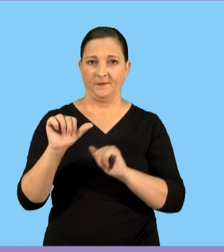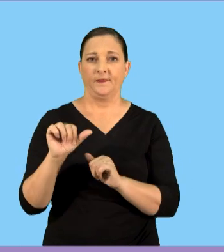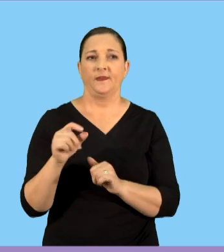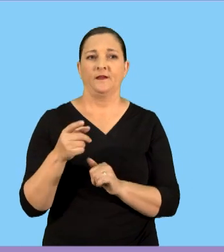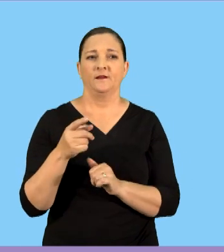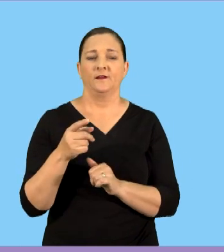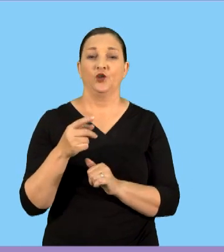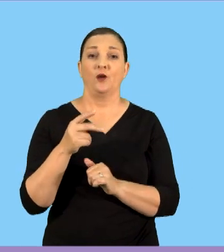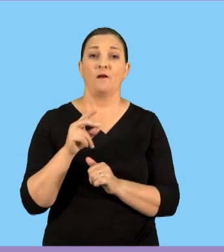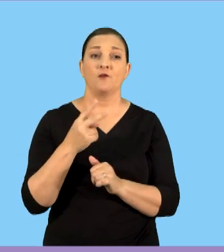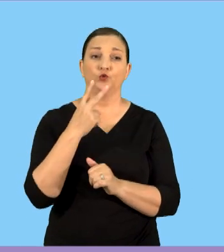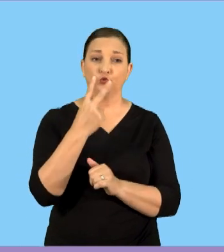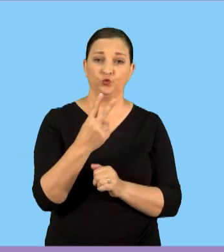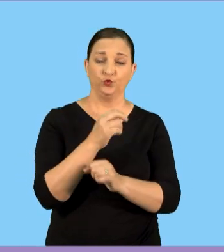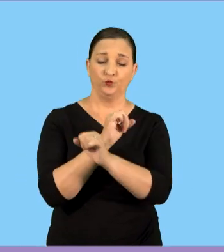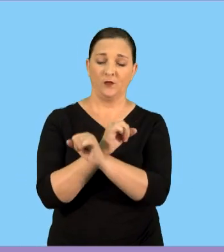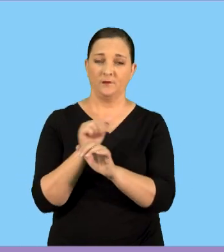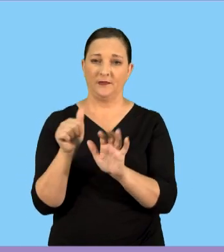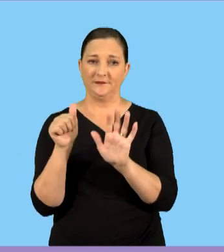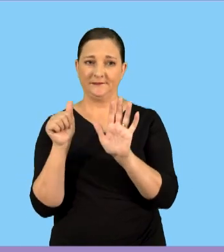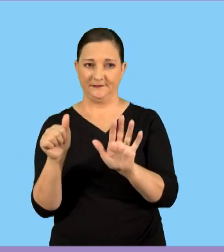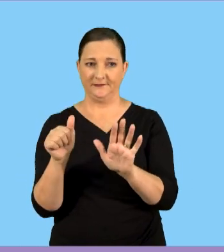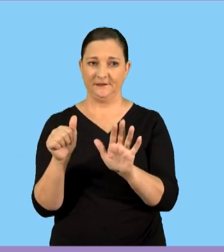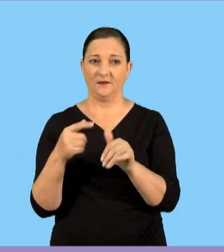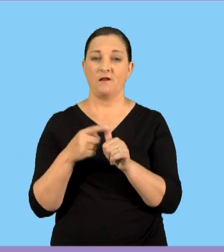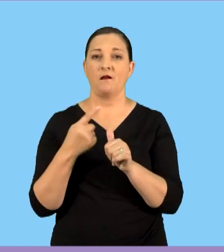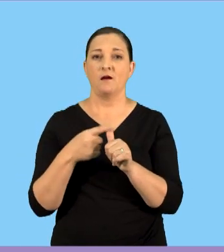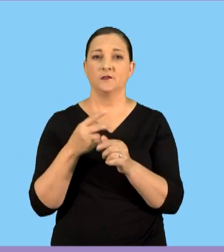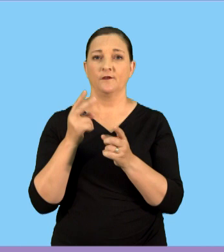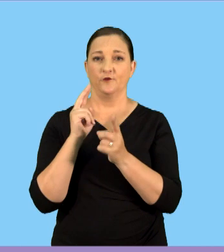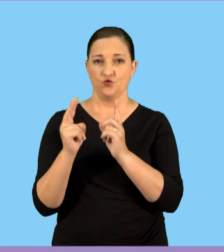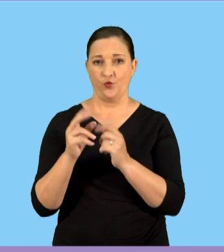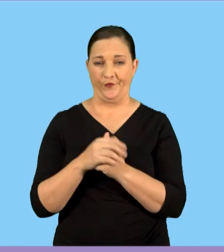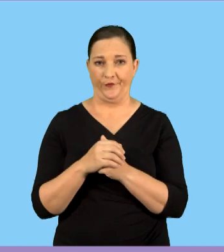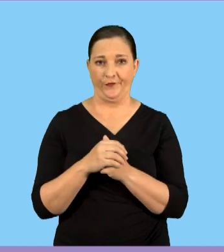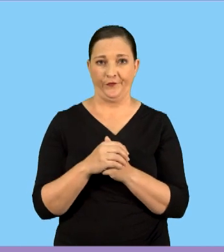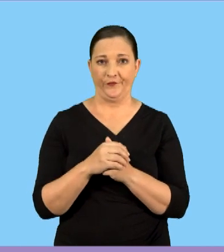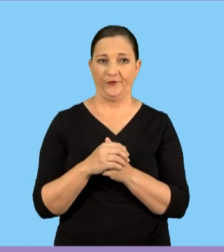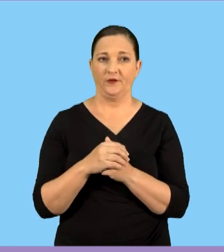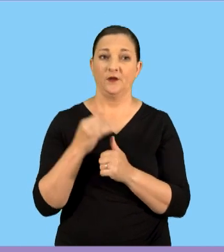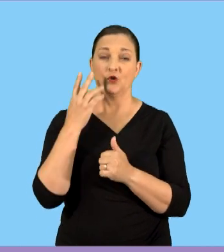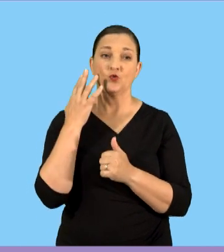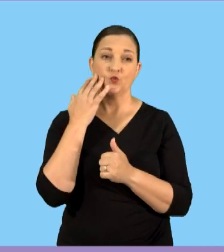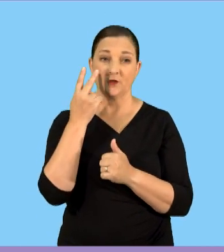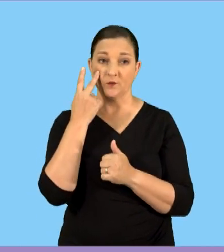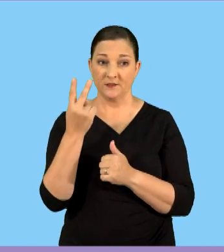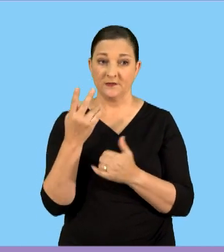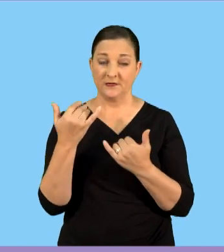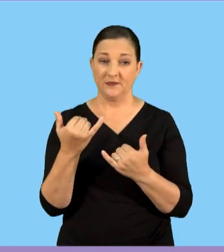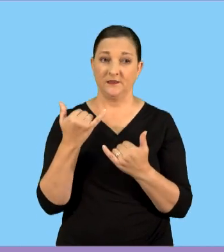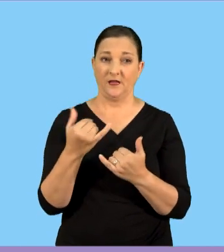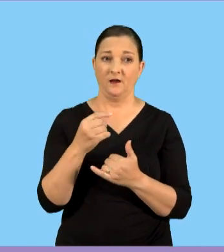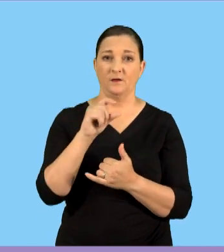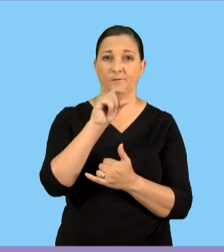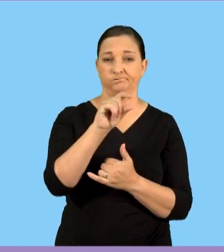integers, and that is 2 multiplied by 6. That gives us an answer of 12. Now, if we look at the variables,